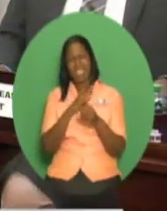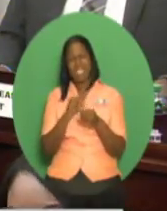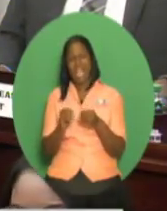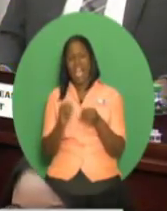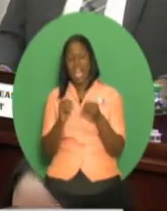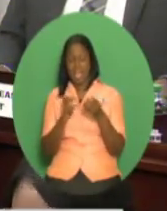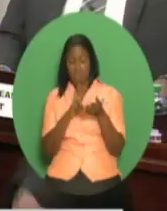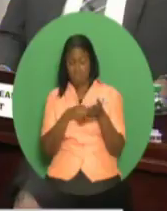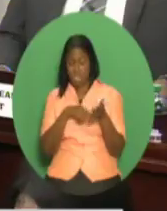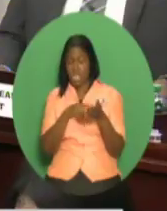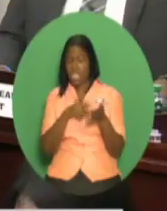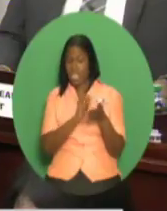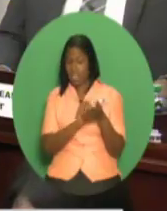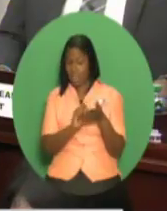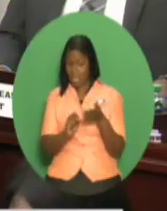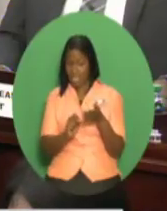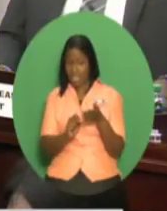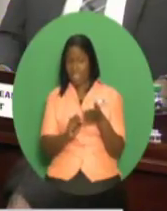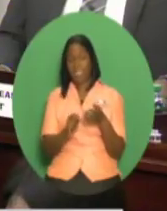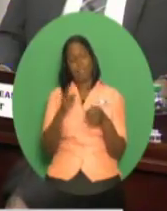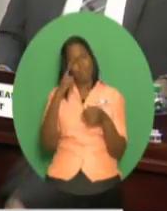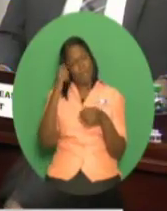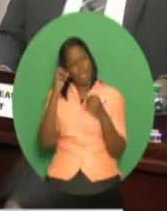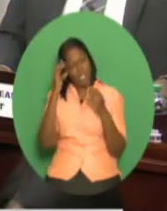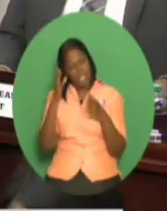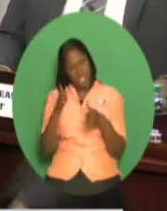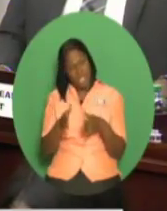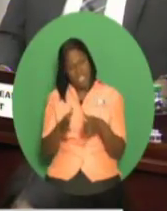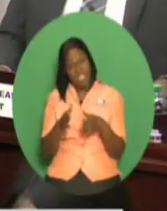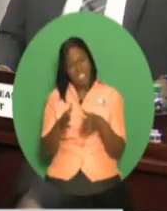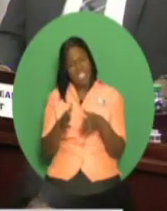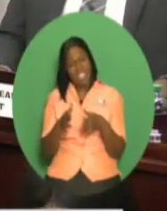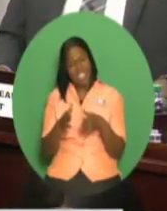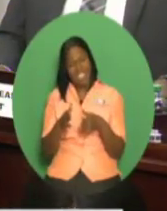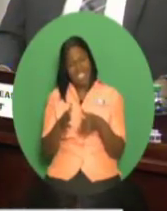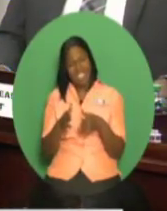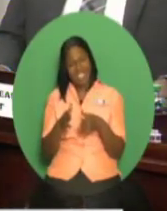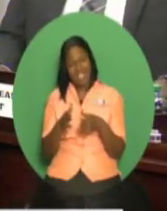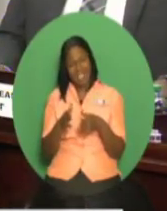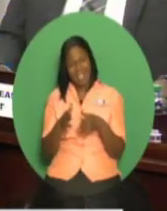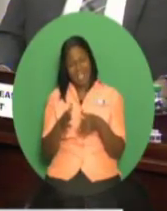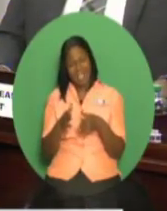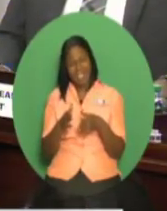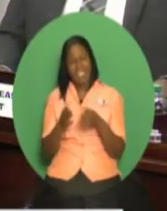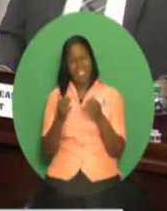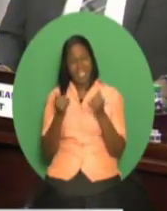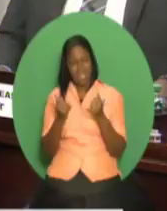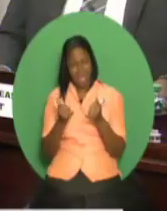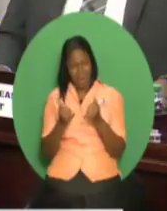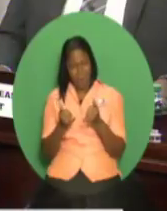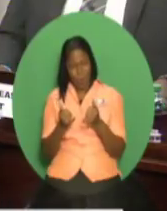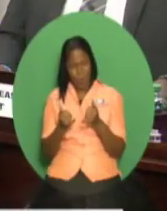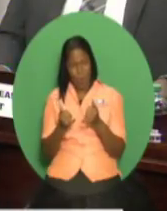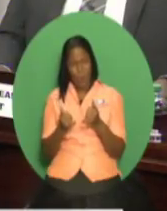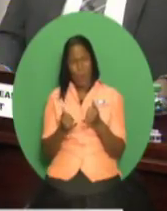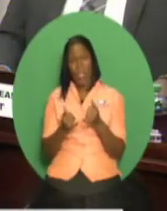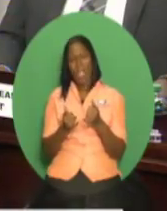students, because teachers having been brought, or the